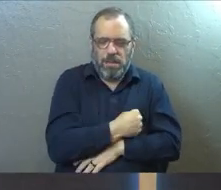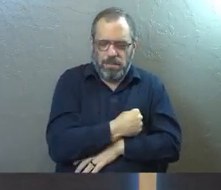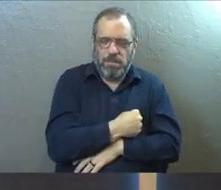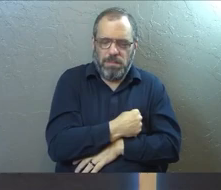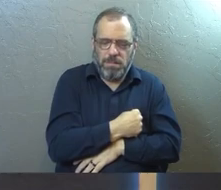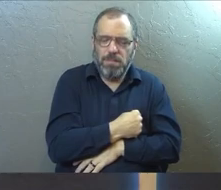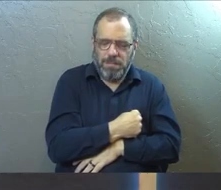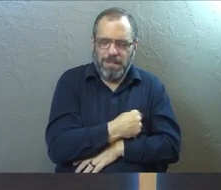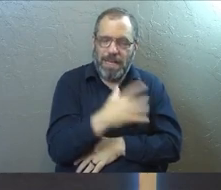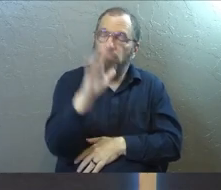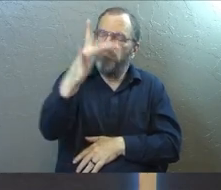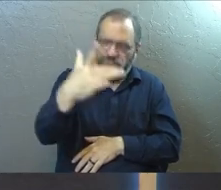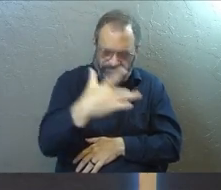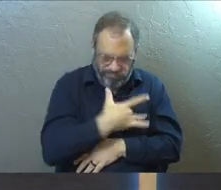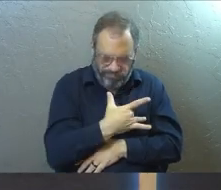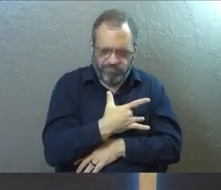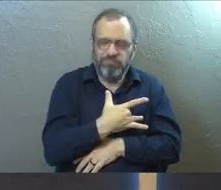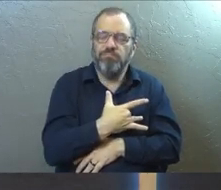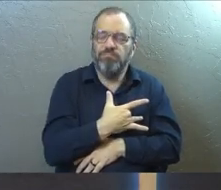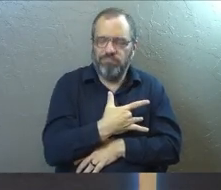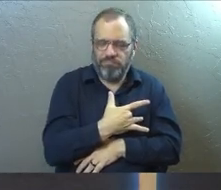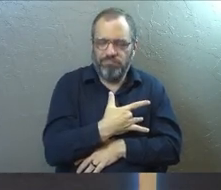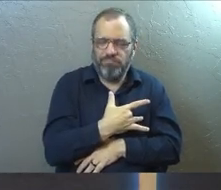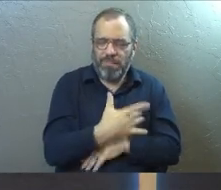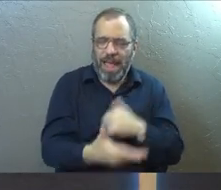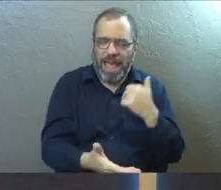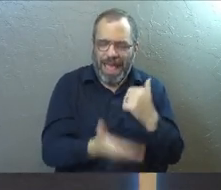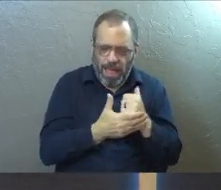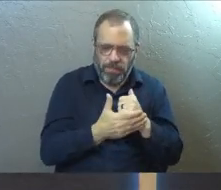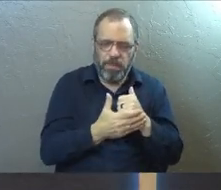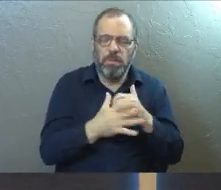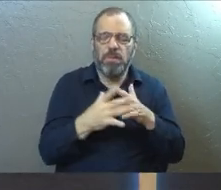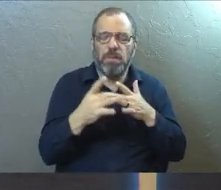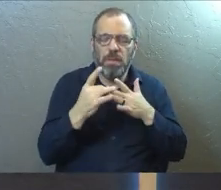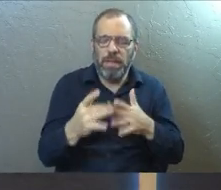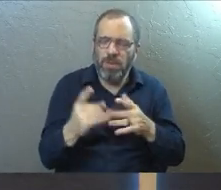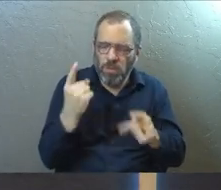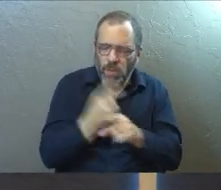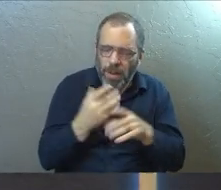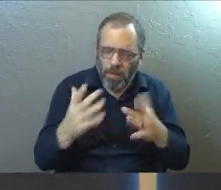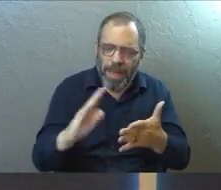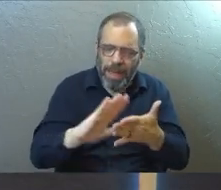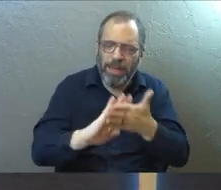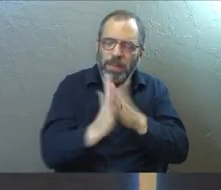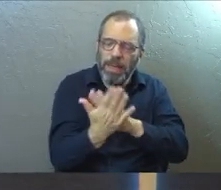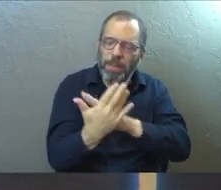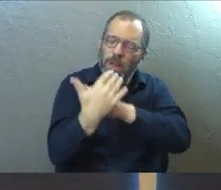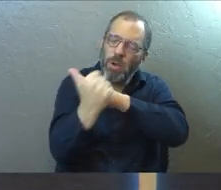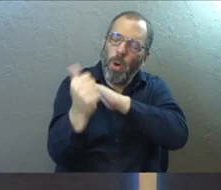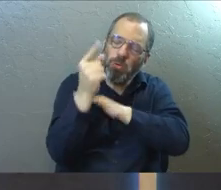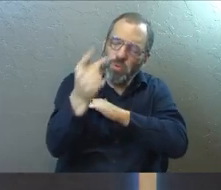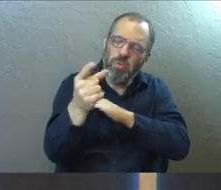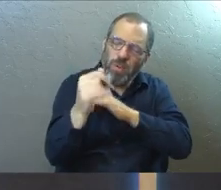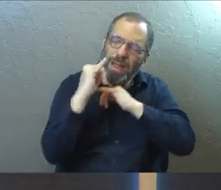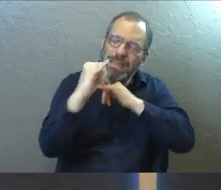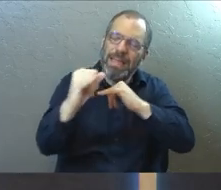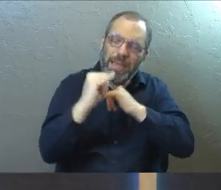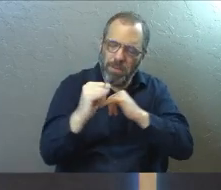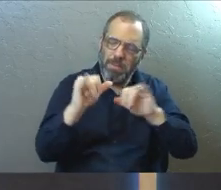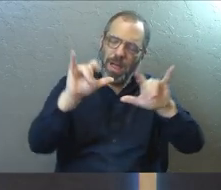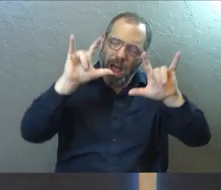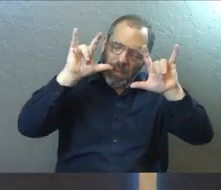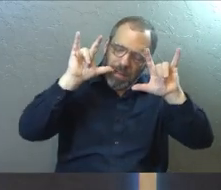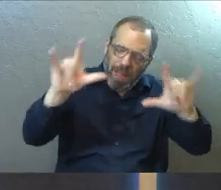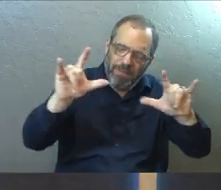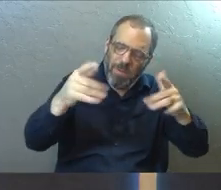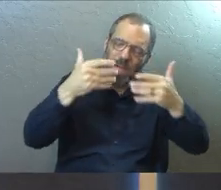you just do something in all of our hearts, Lord. Help us to step in the direction that you're calling us to become more like you, Jesus. We love you and we thank